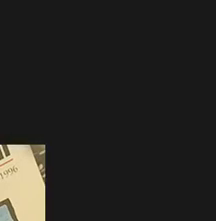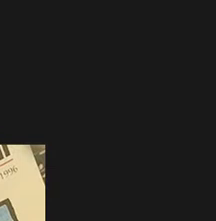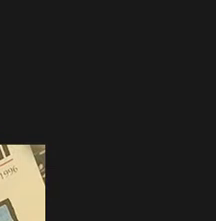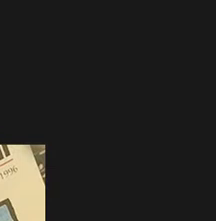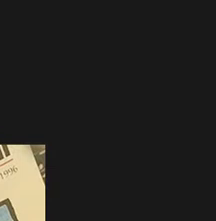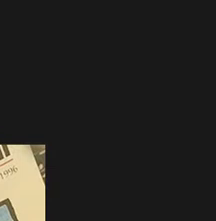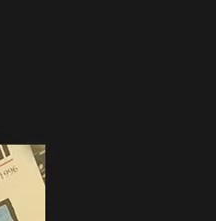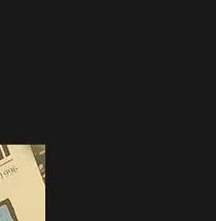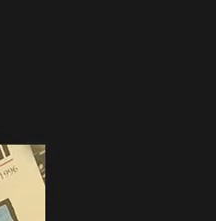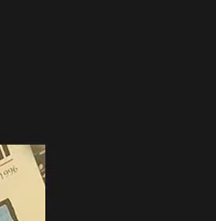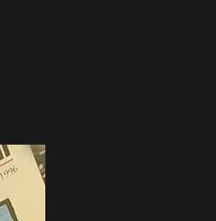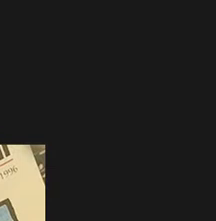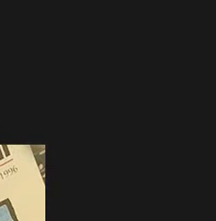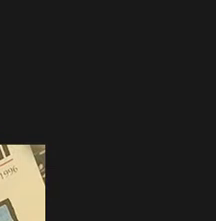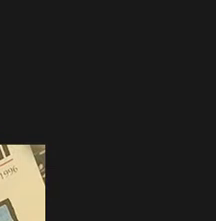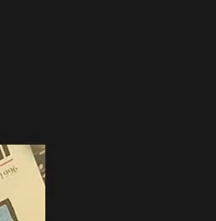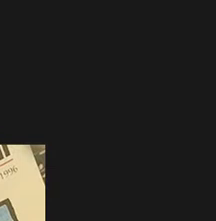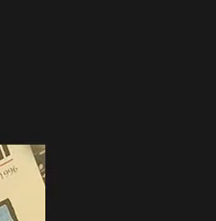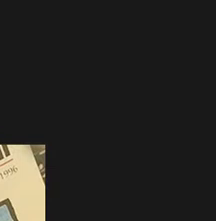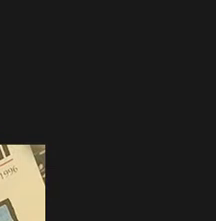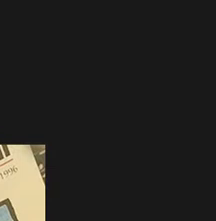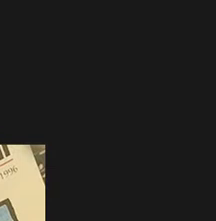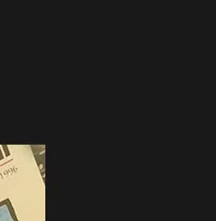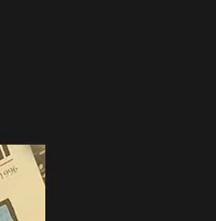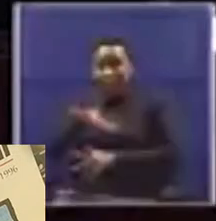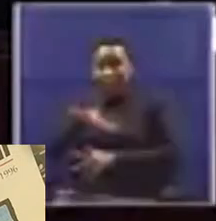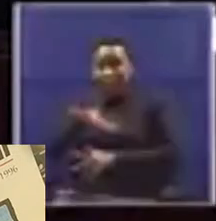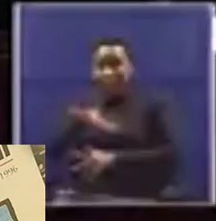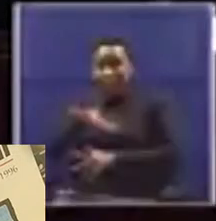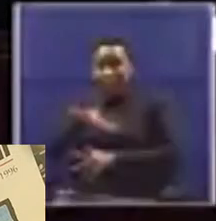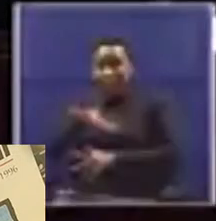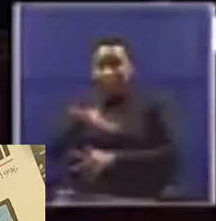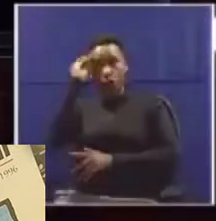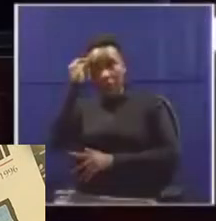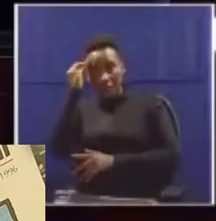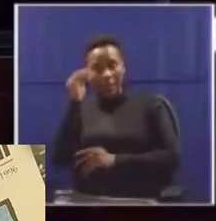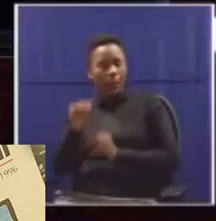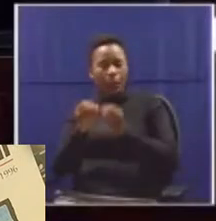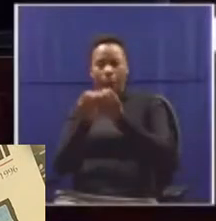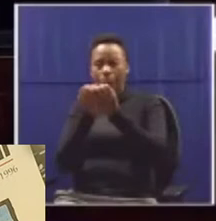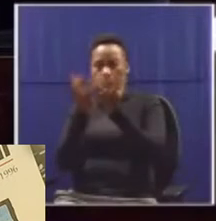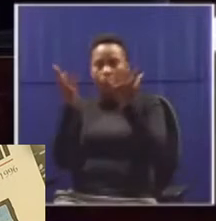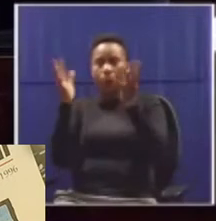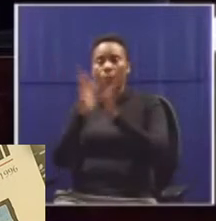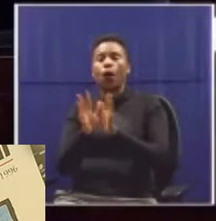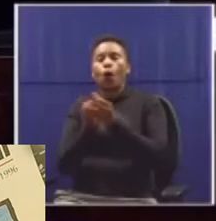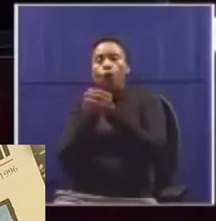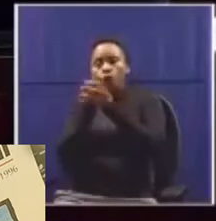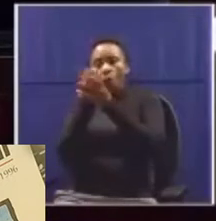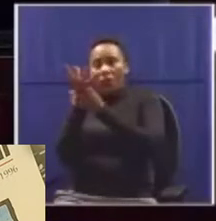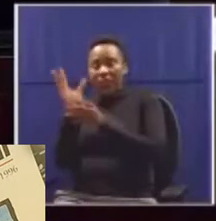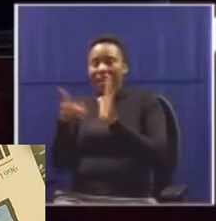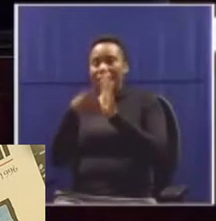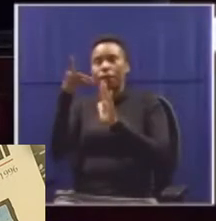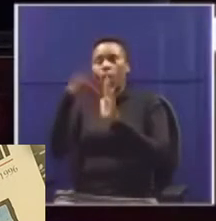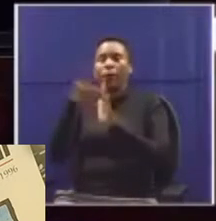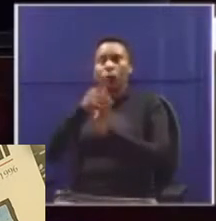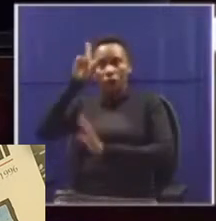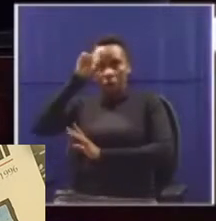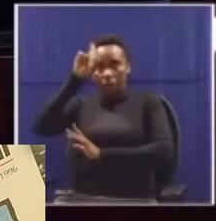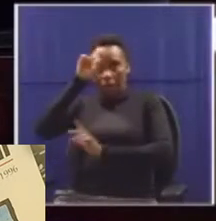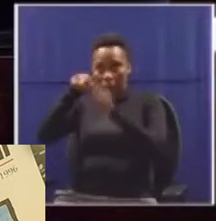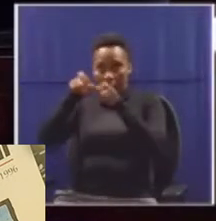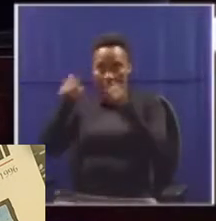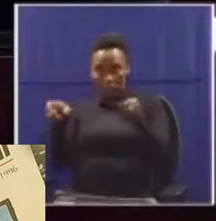the legal field is already stacked with interests that are inimical to the growth and development of black petitioners